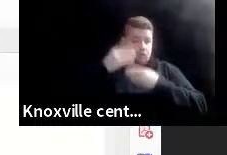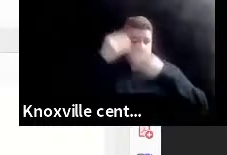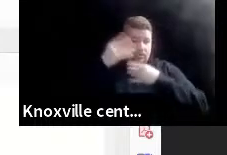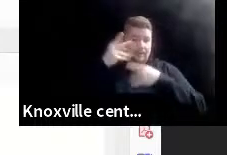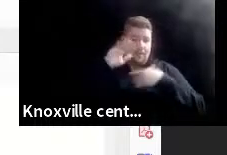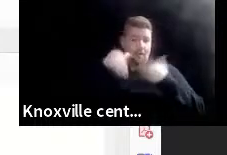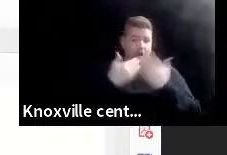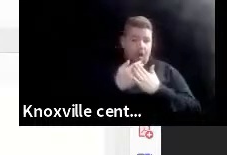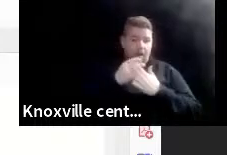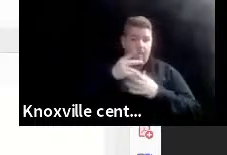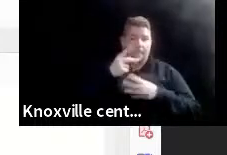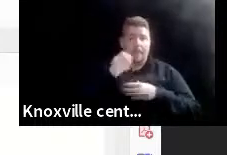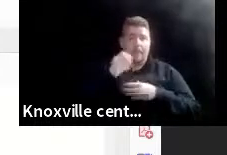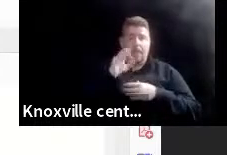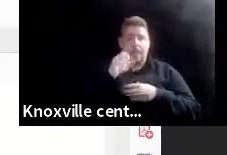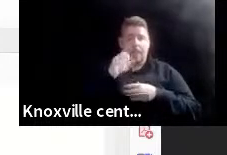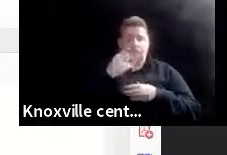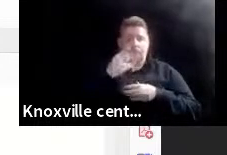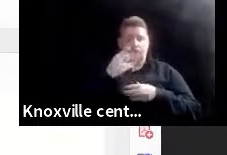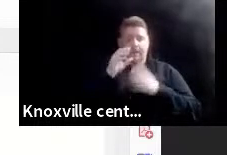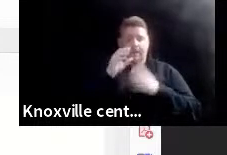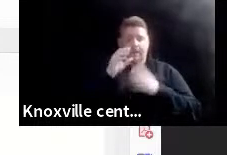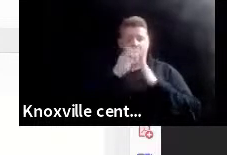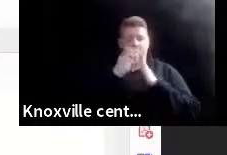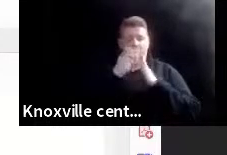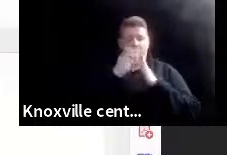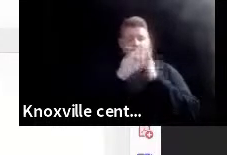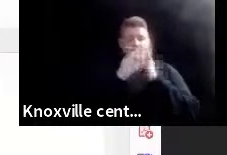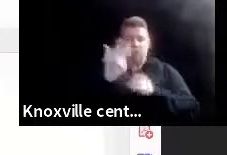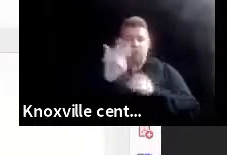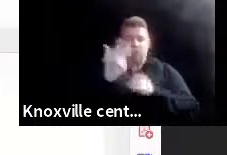all of paragraph 3, please, Danielle.